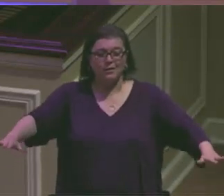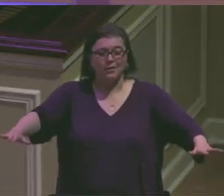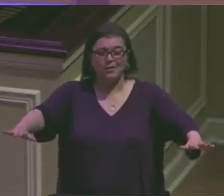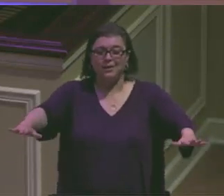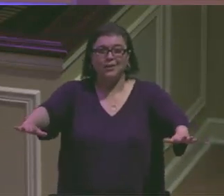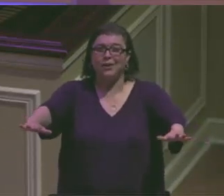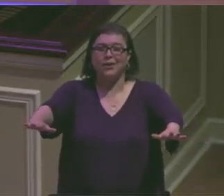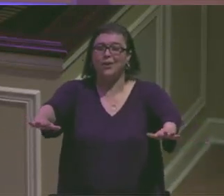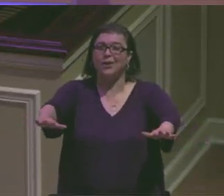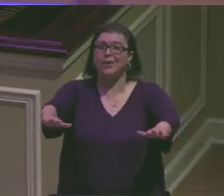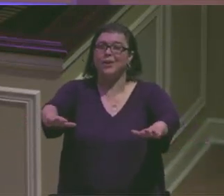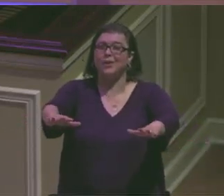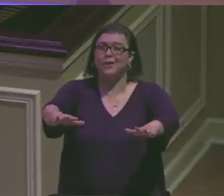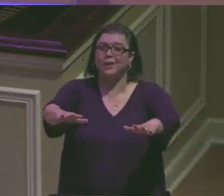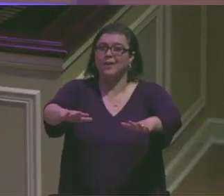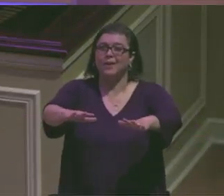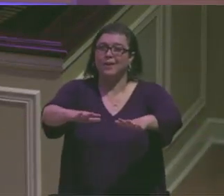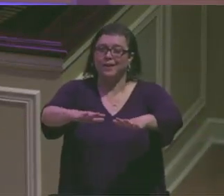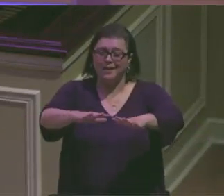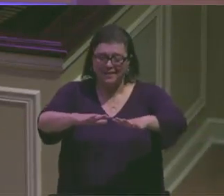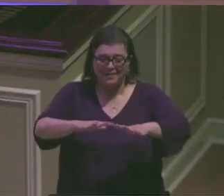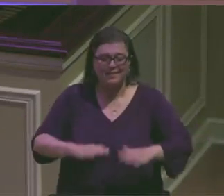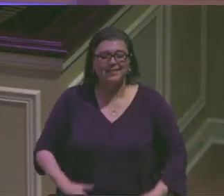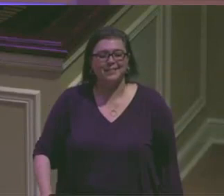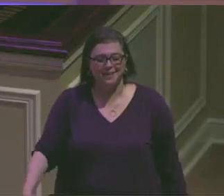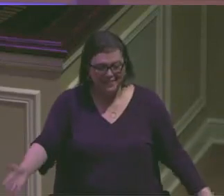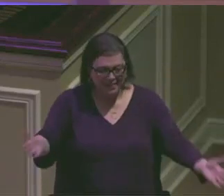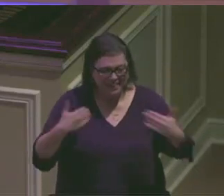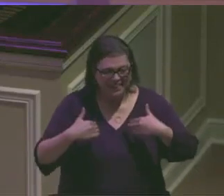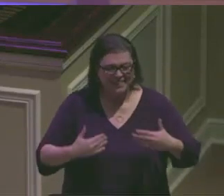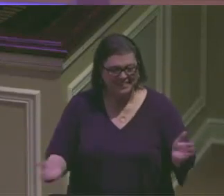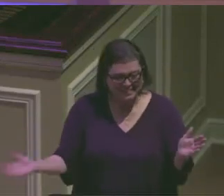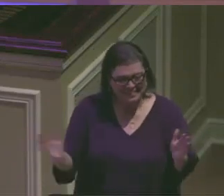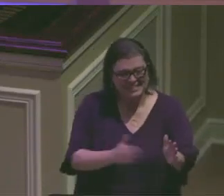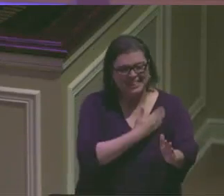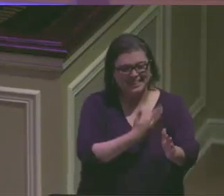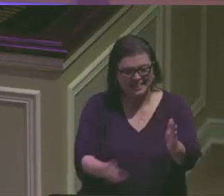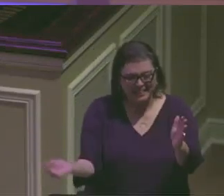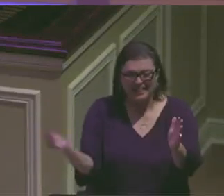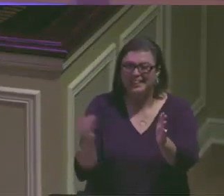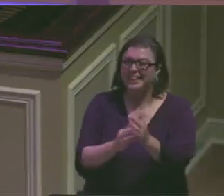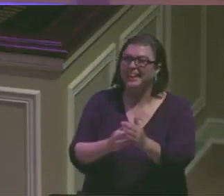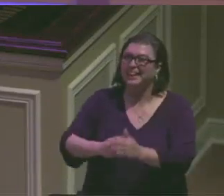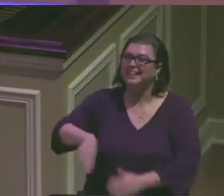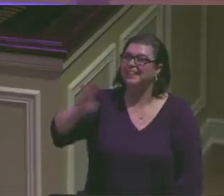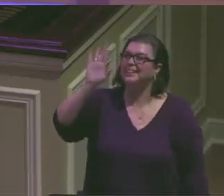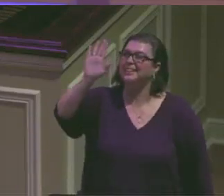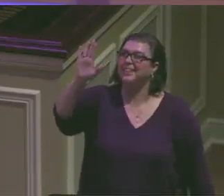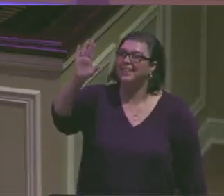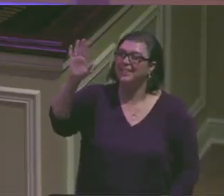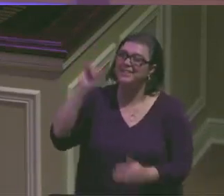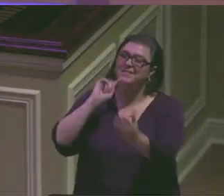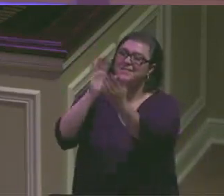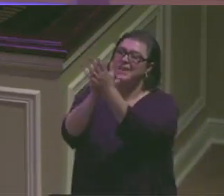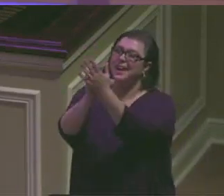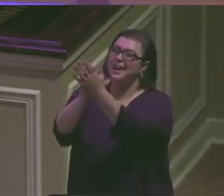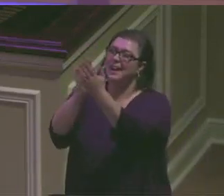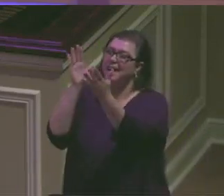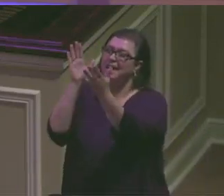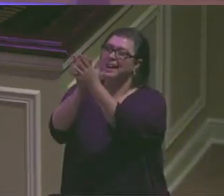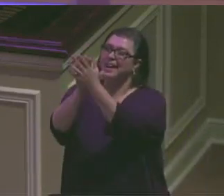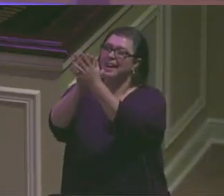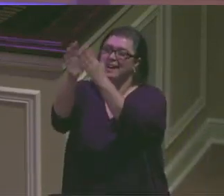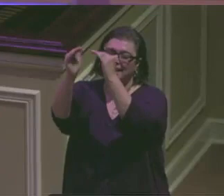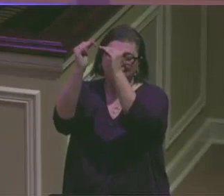the earth. Come on, let's sing that again. The highest praise is yours, Jesus. The